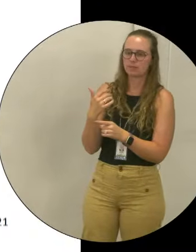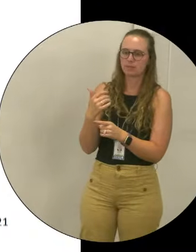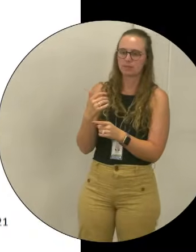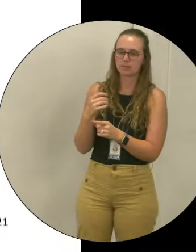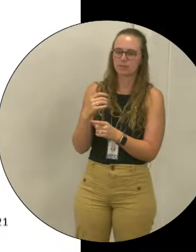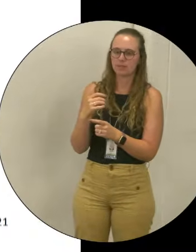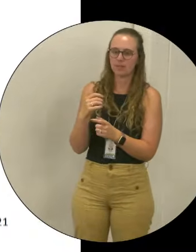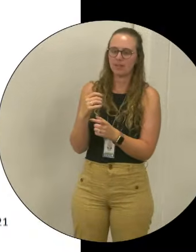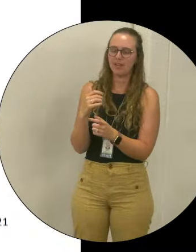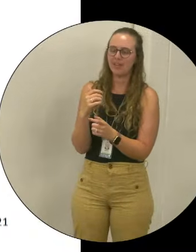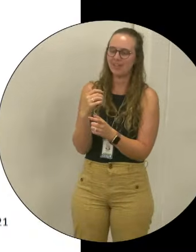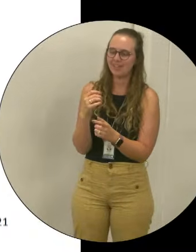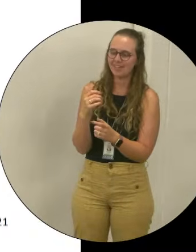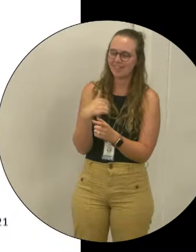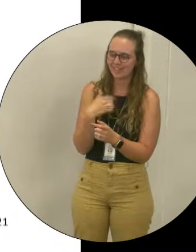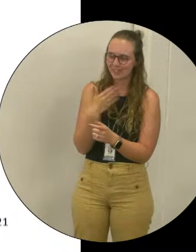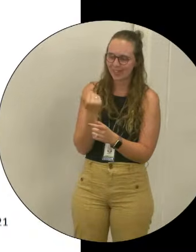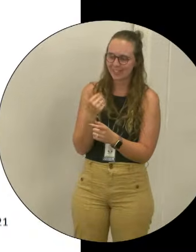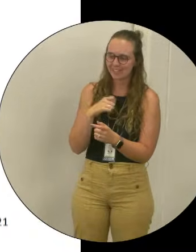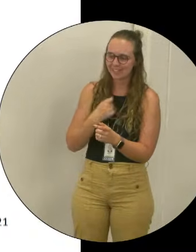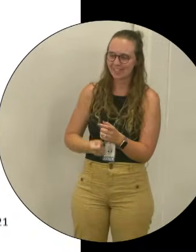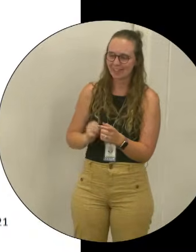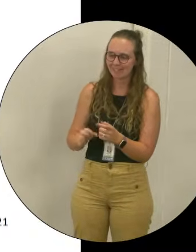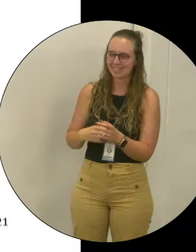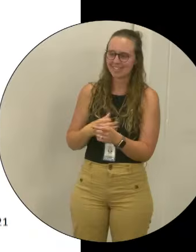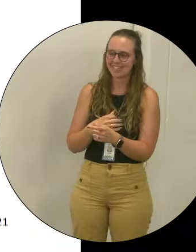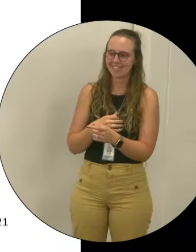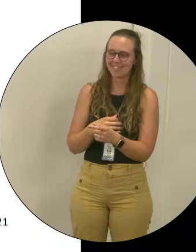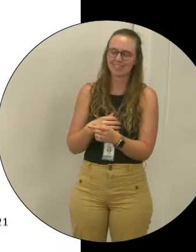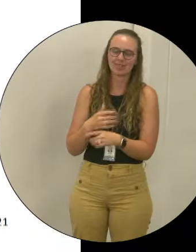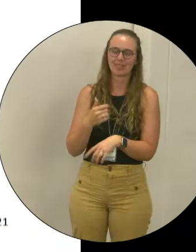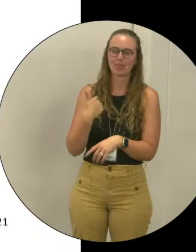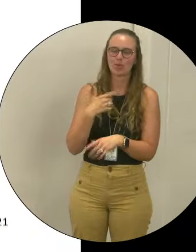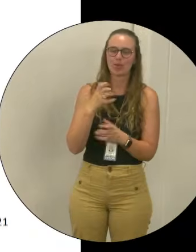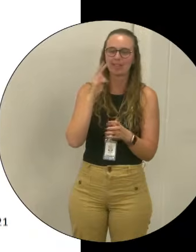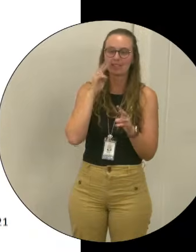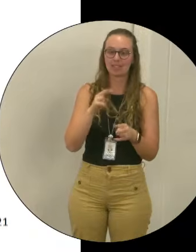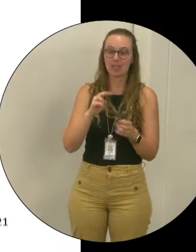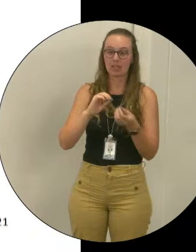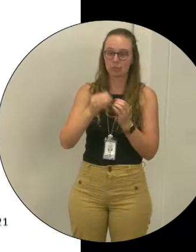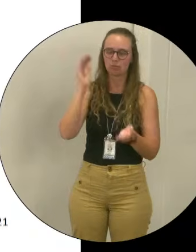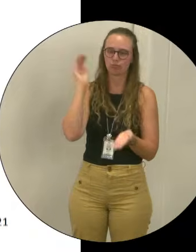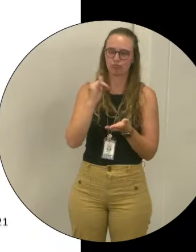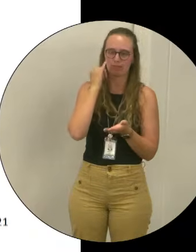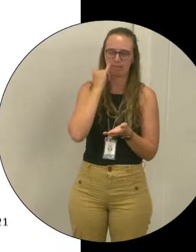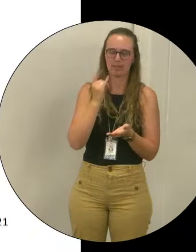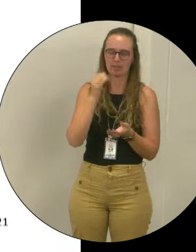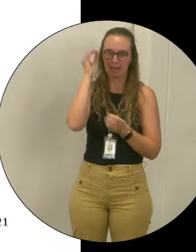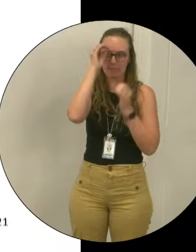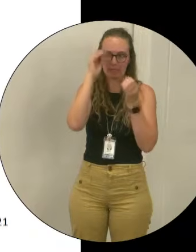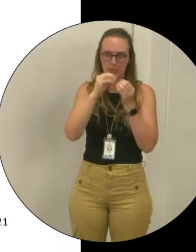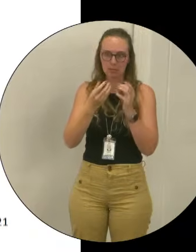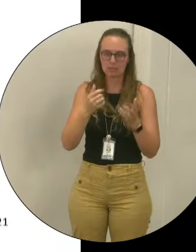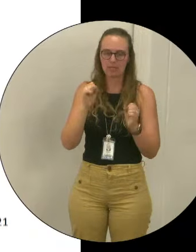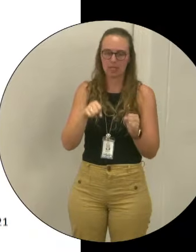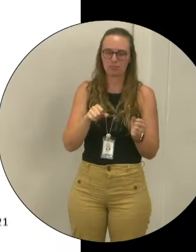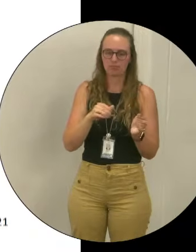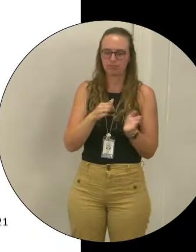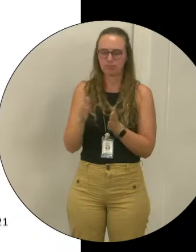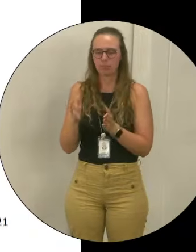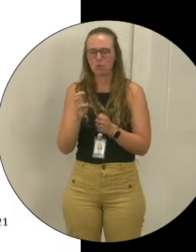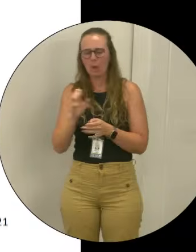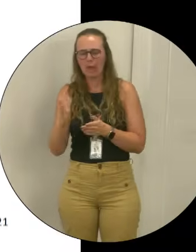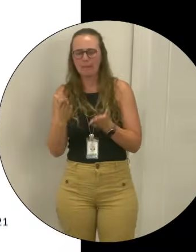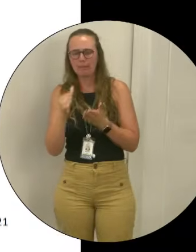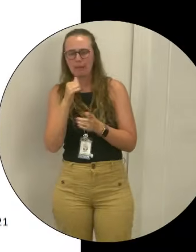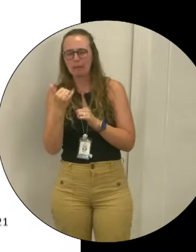go down. And not to say that anybody is doing anything nefarious, but we want to see them go down. And if they're subjective, we could lean on the side of, well, maybe that's